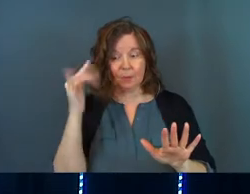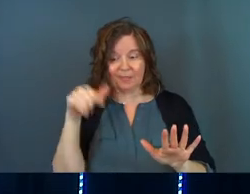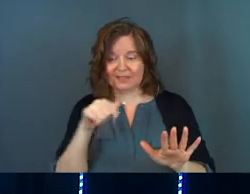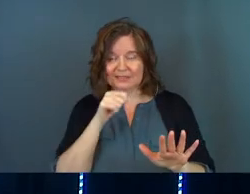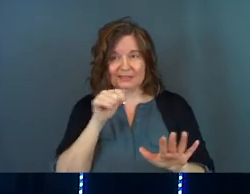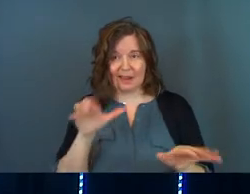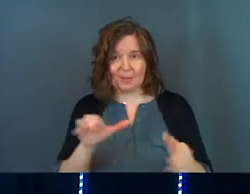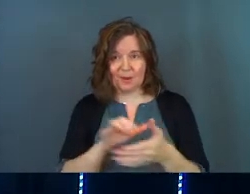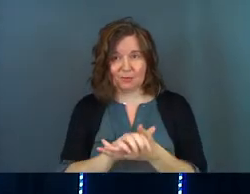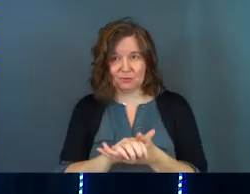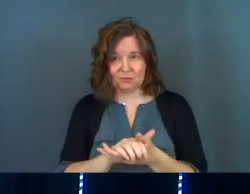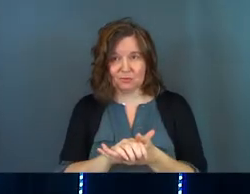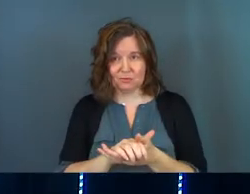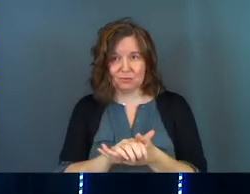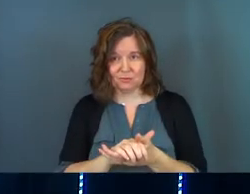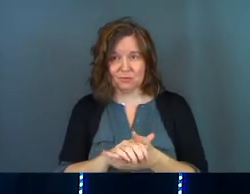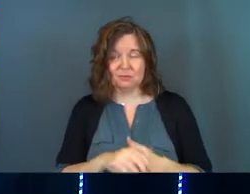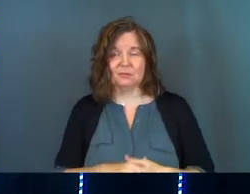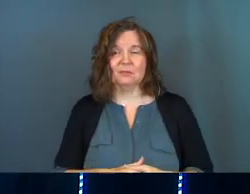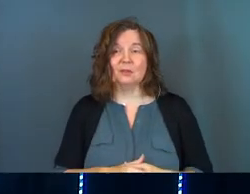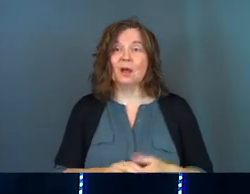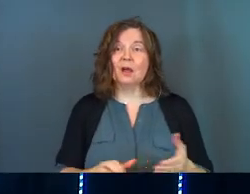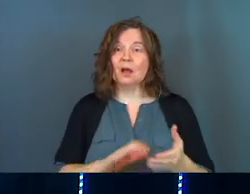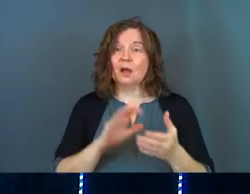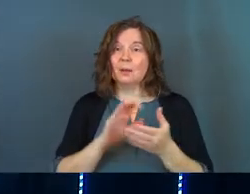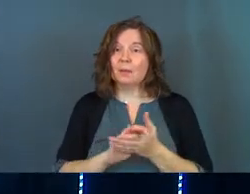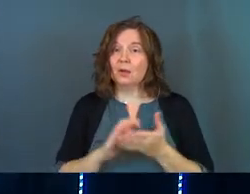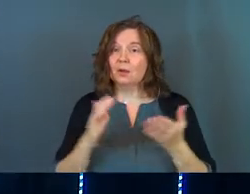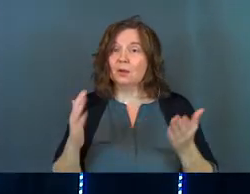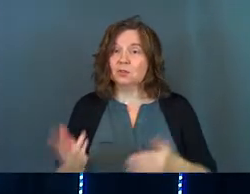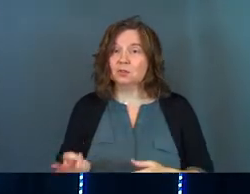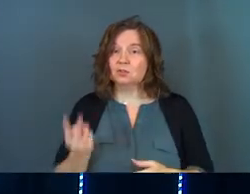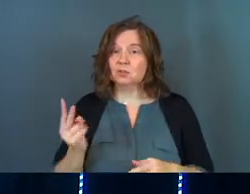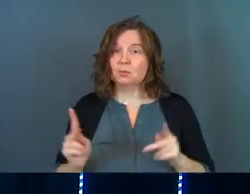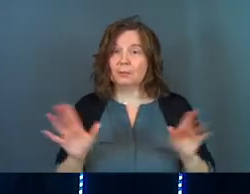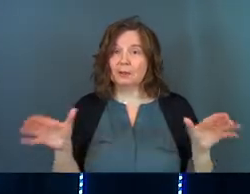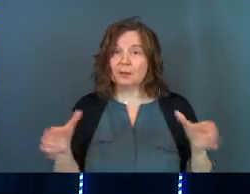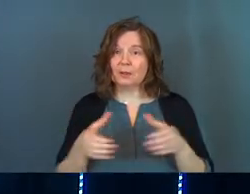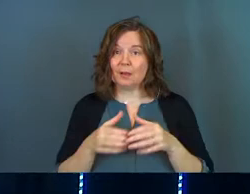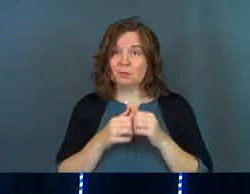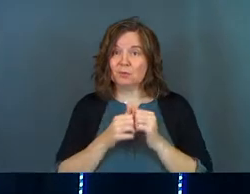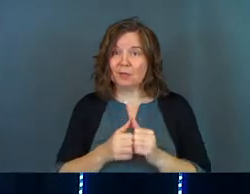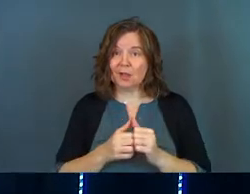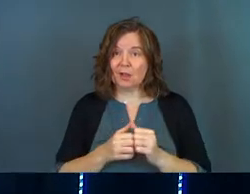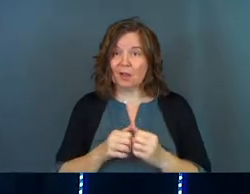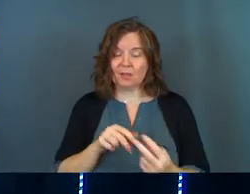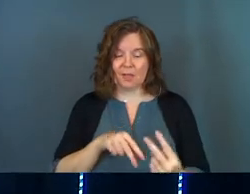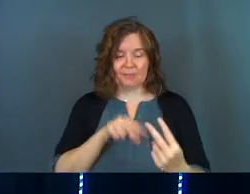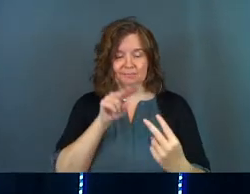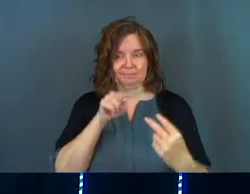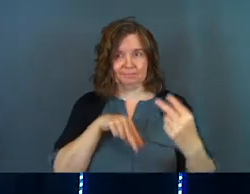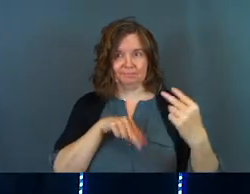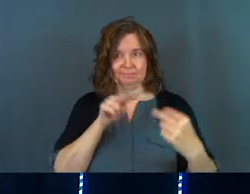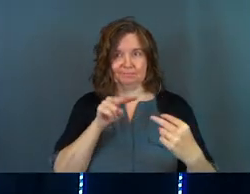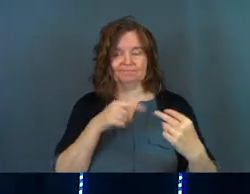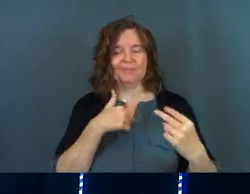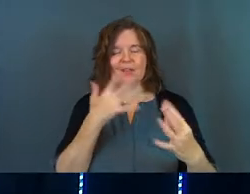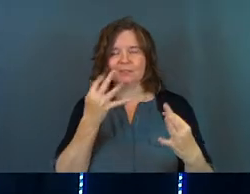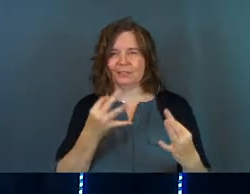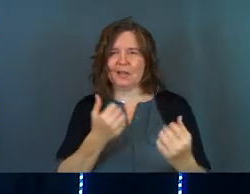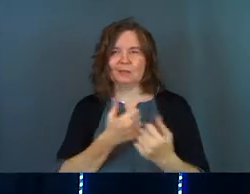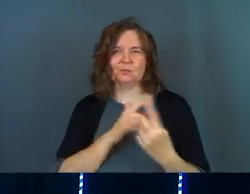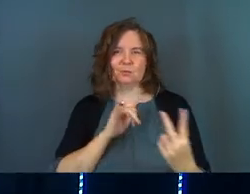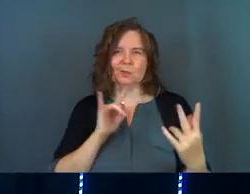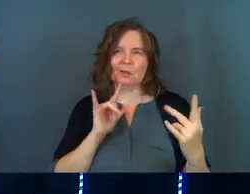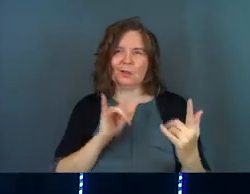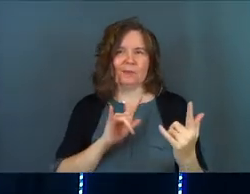Because this is not a marriage. A marriage is two people come together and they look each other up and down and they say, I've decided to